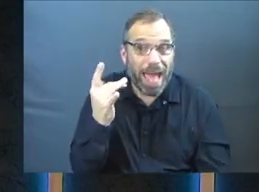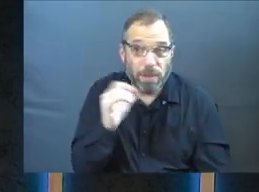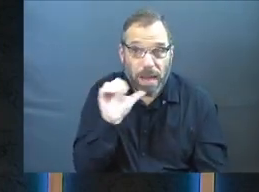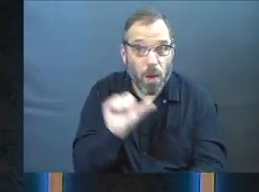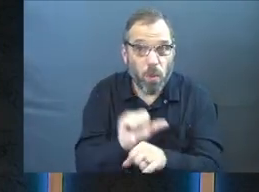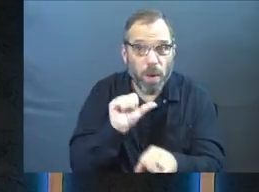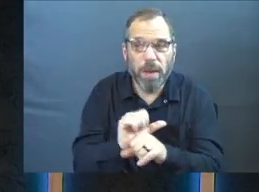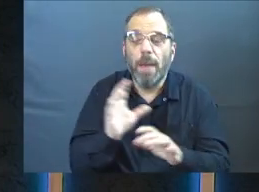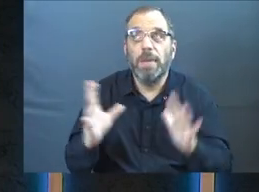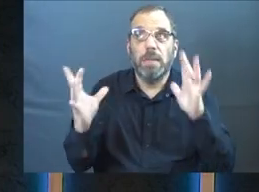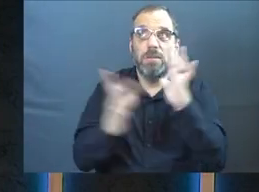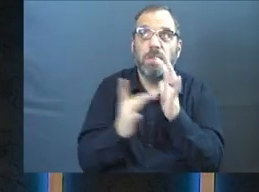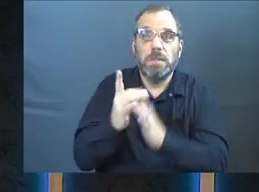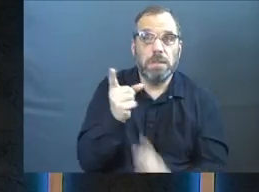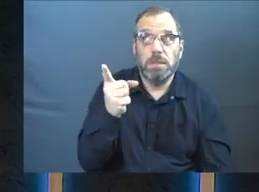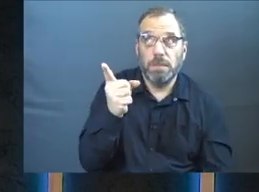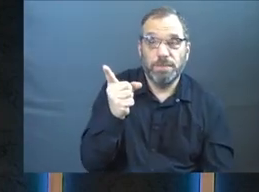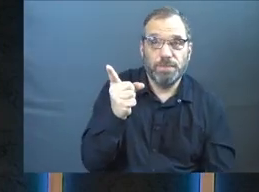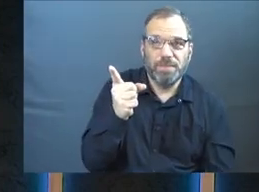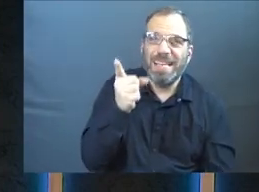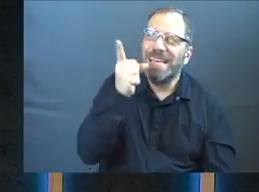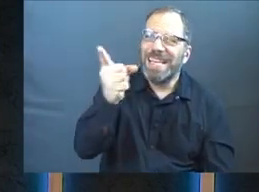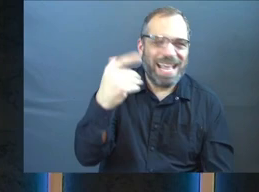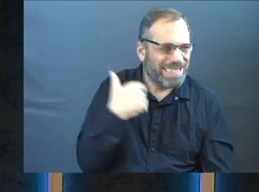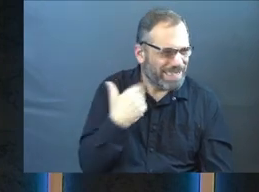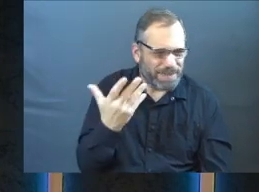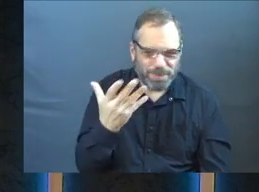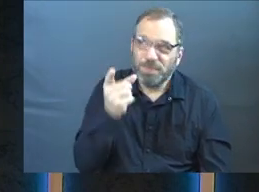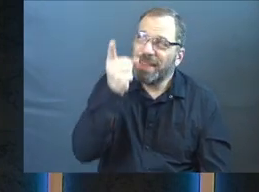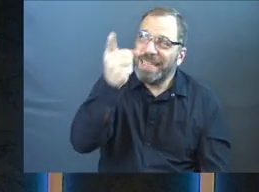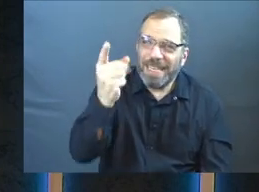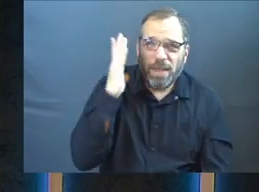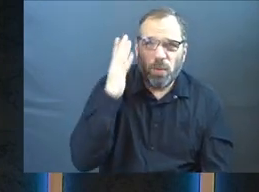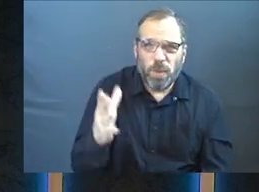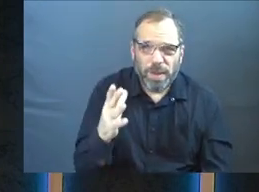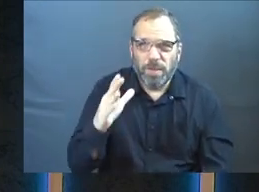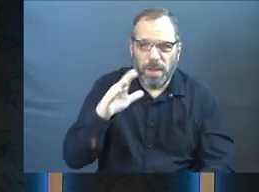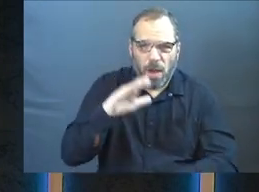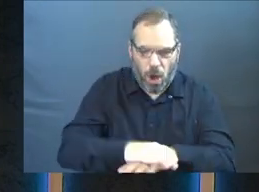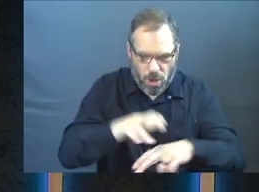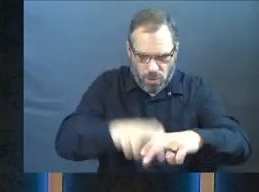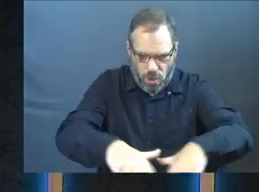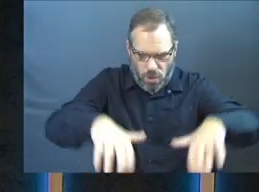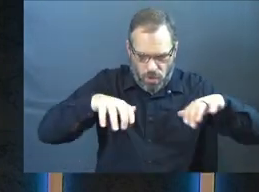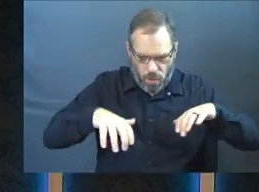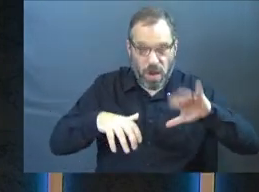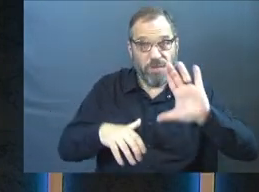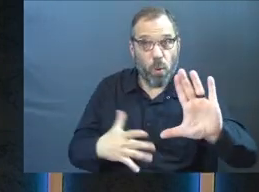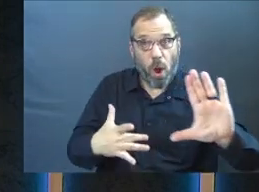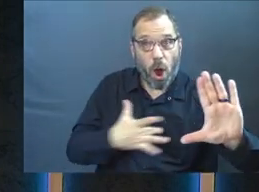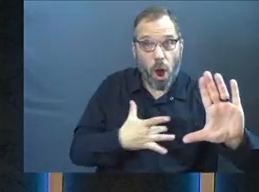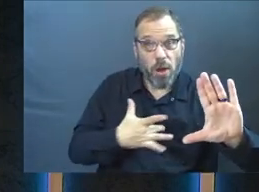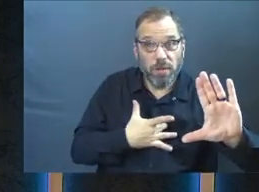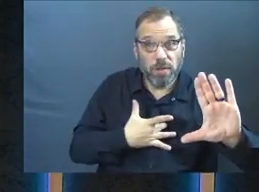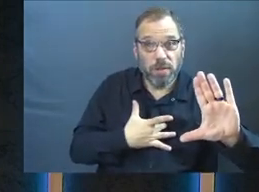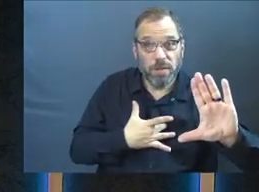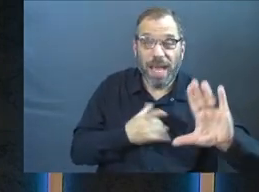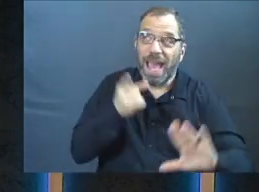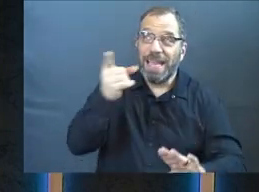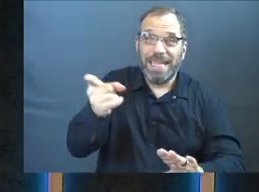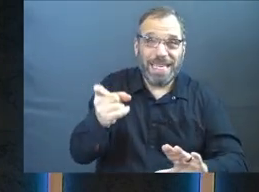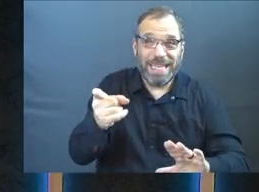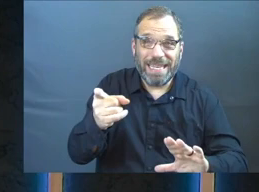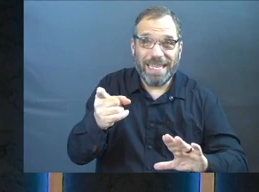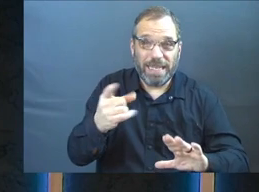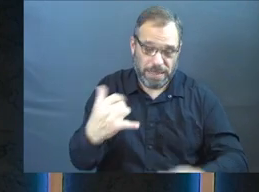wouldn't work is because Jesus, he's got this thing. He will be on the throne of your heart, and he will